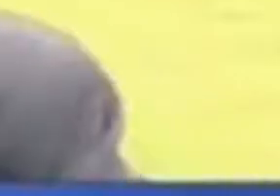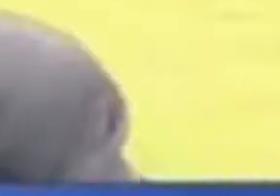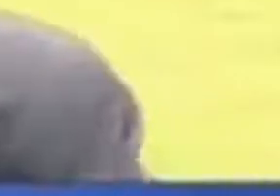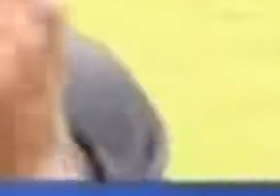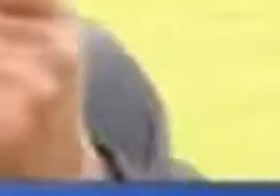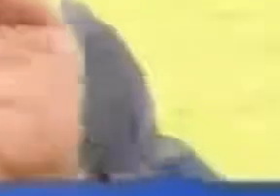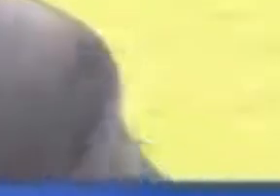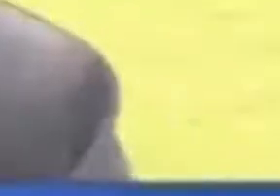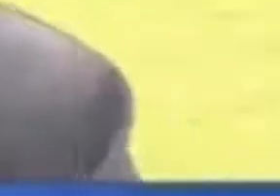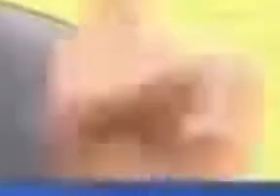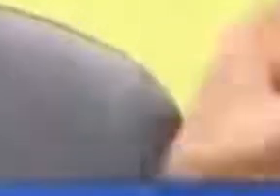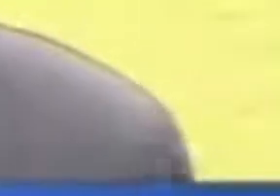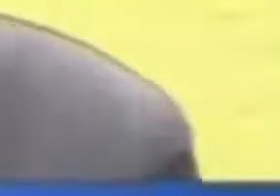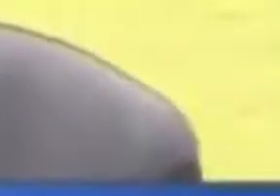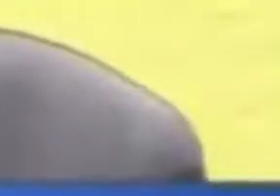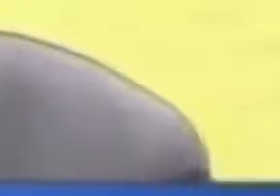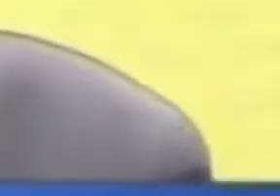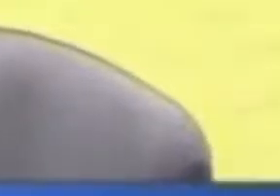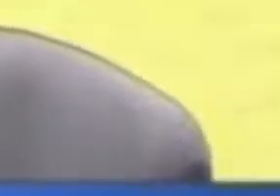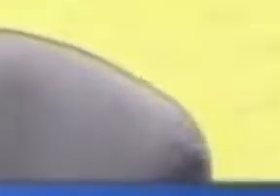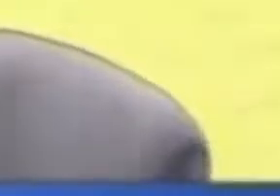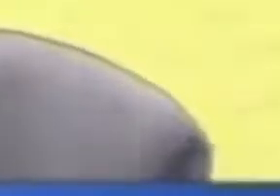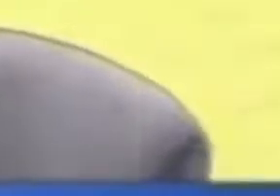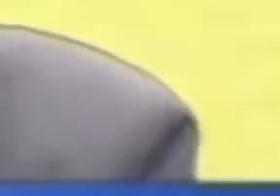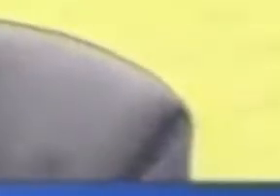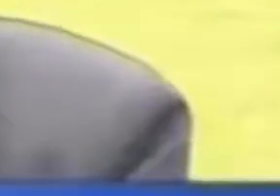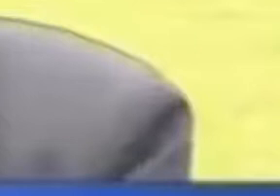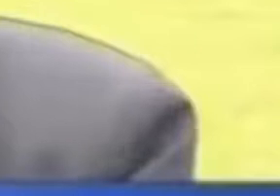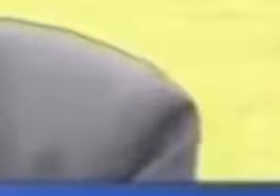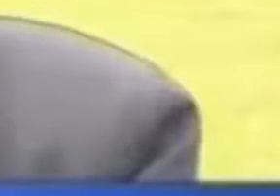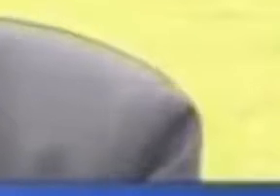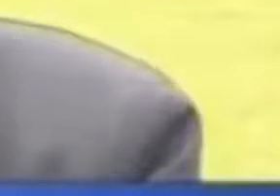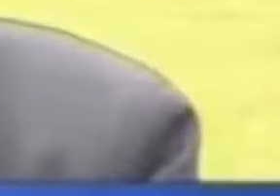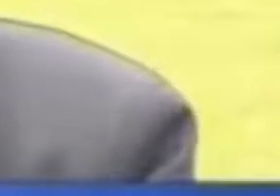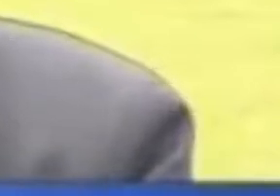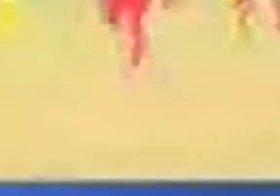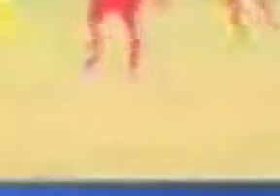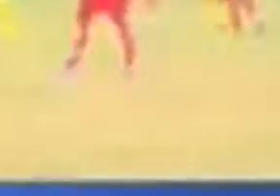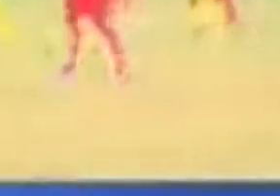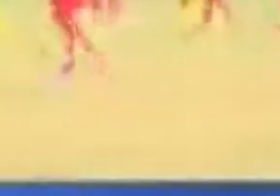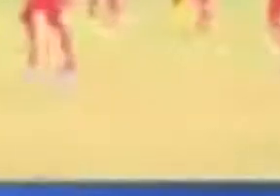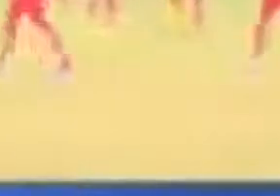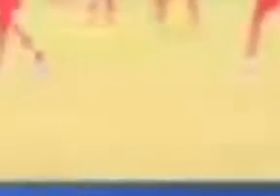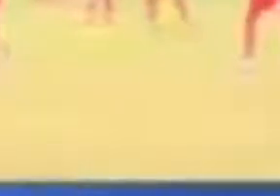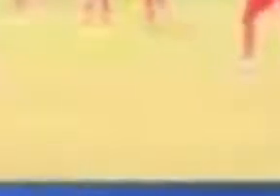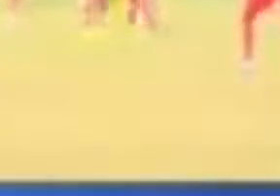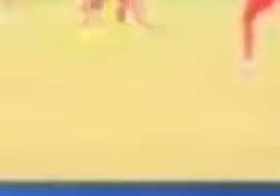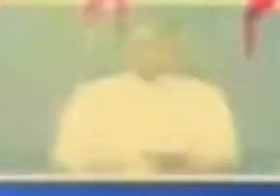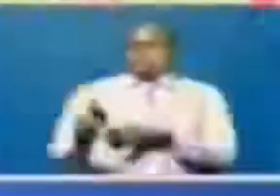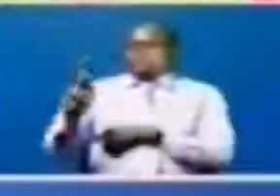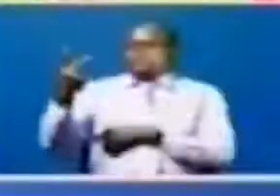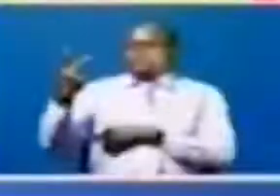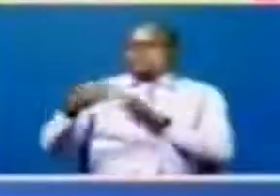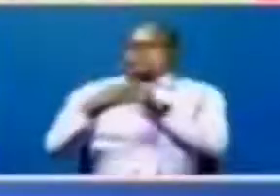don't hear the whistle. So we keep changing rules, but those rules are not different. Kenya is a very